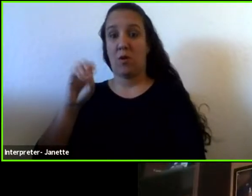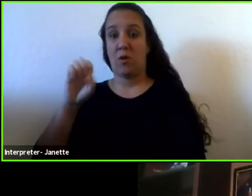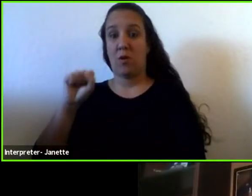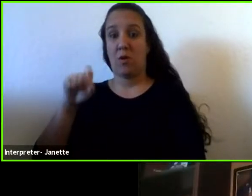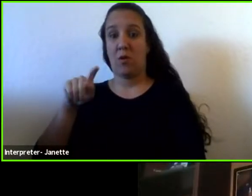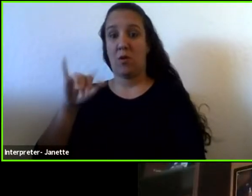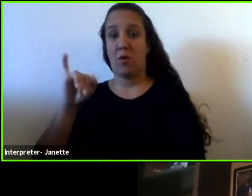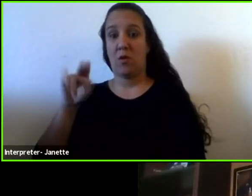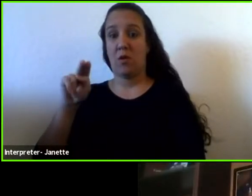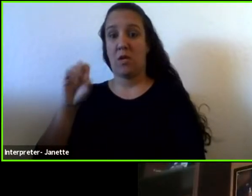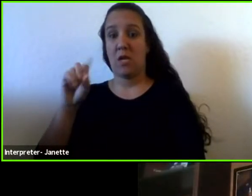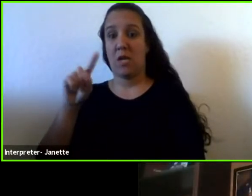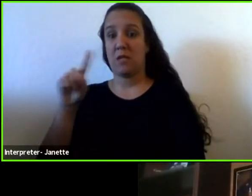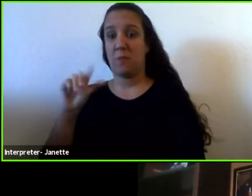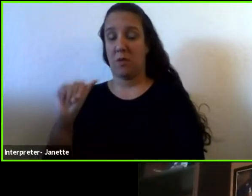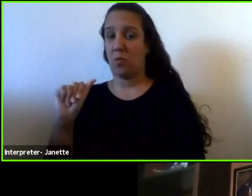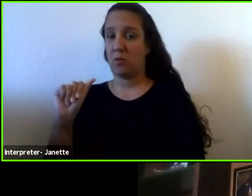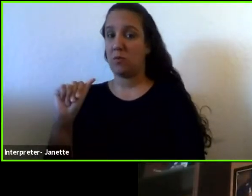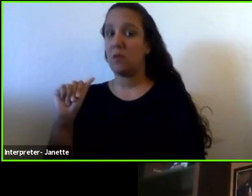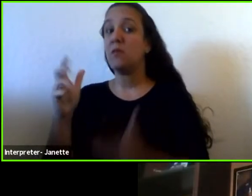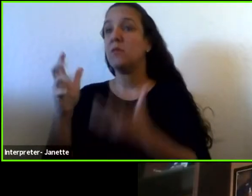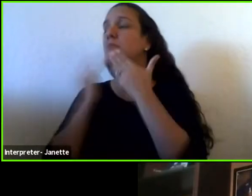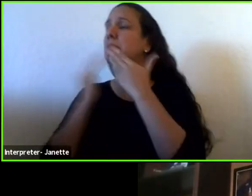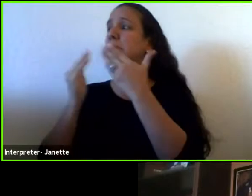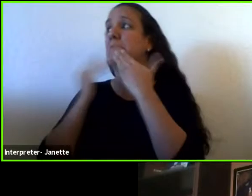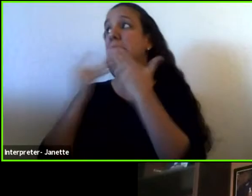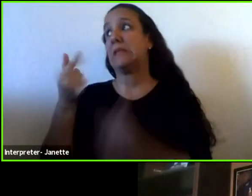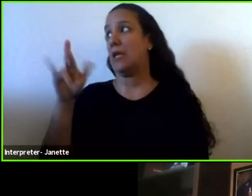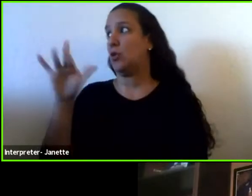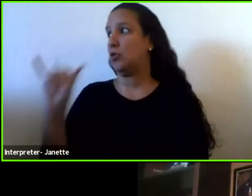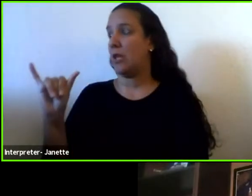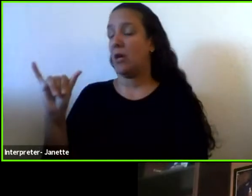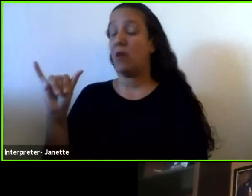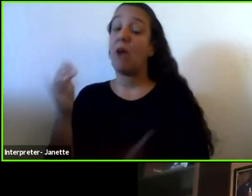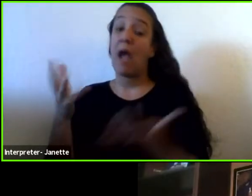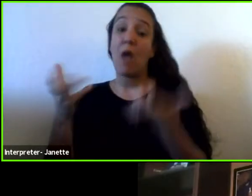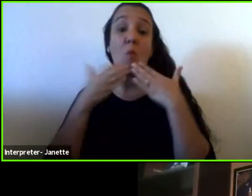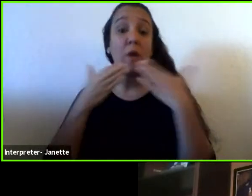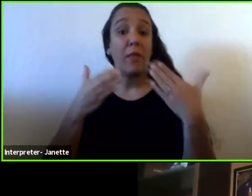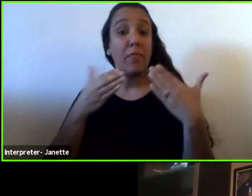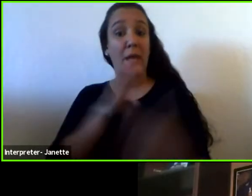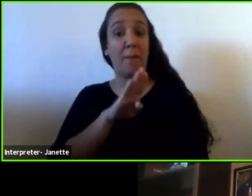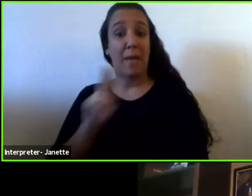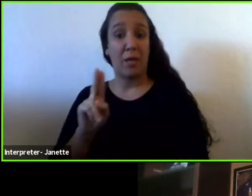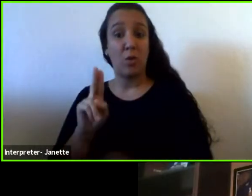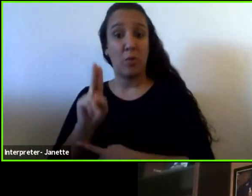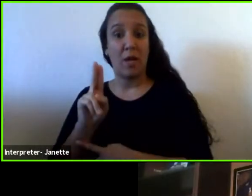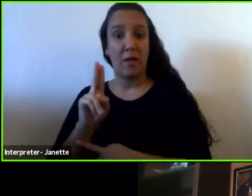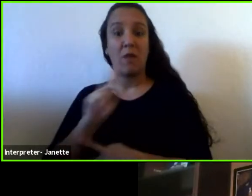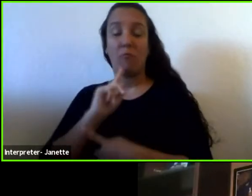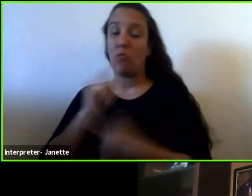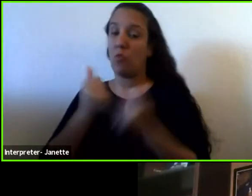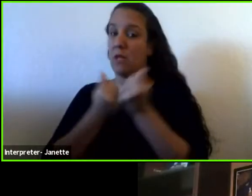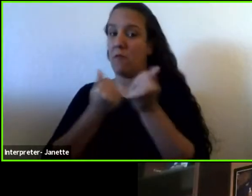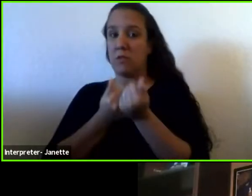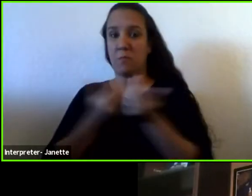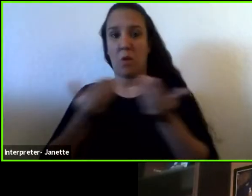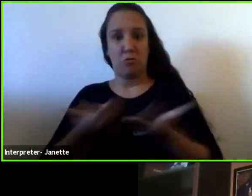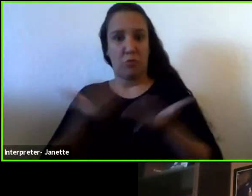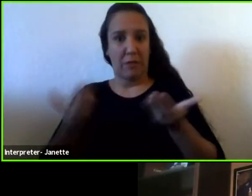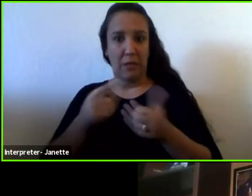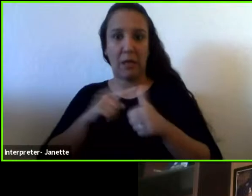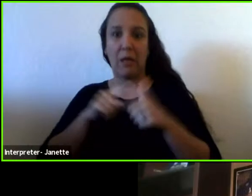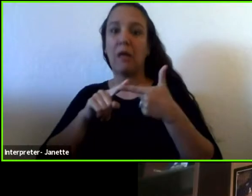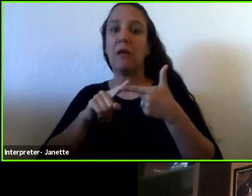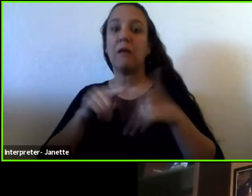you, Jerry. And I actually want to thank, you know, definitely Bank United for sponsoring this, the Town of Miami